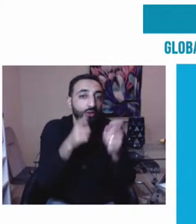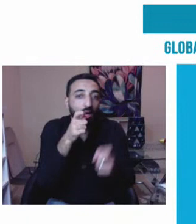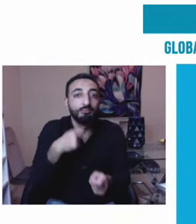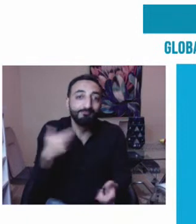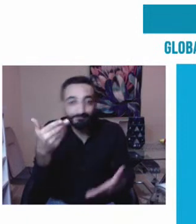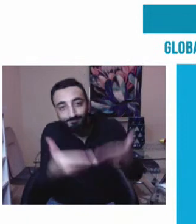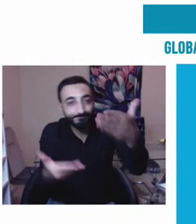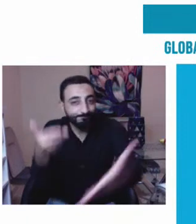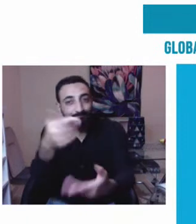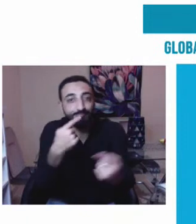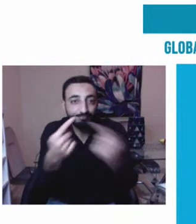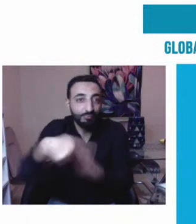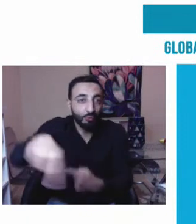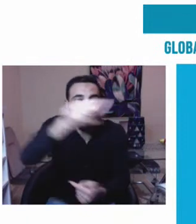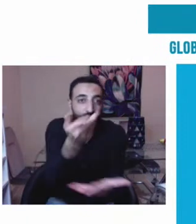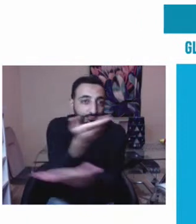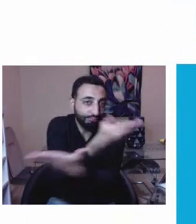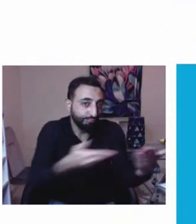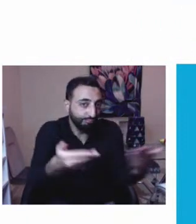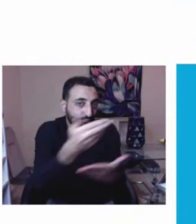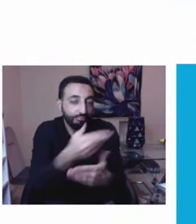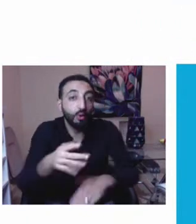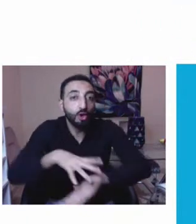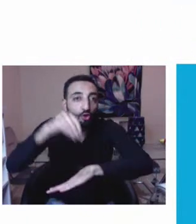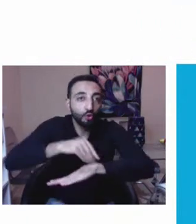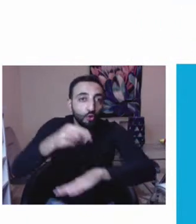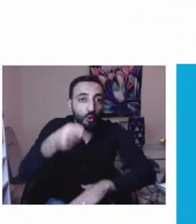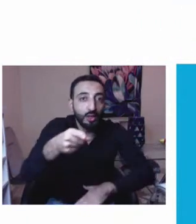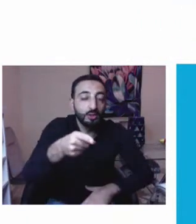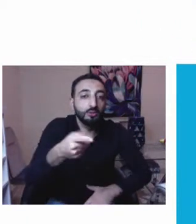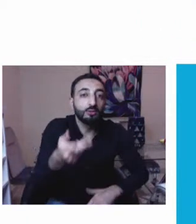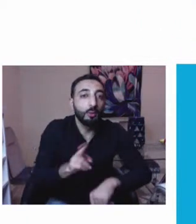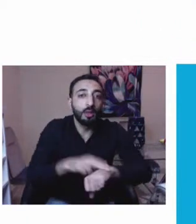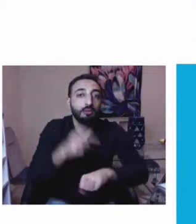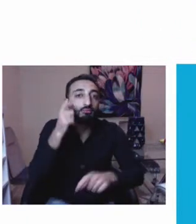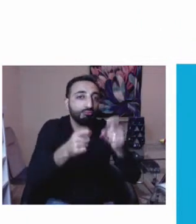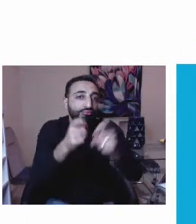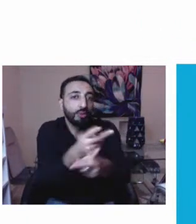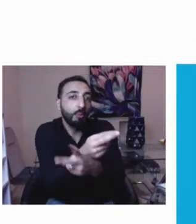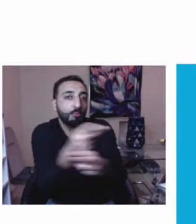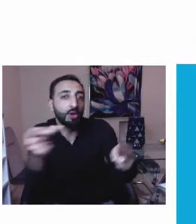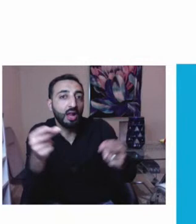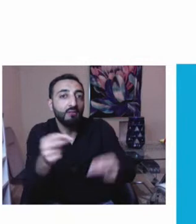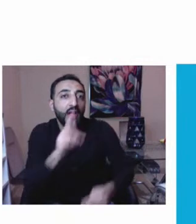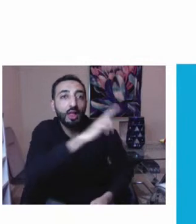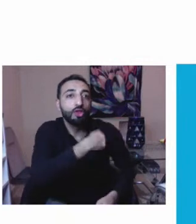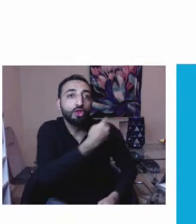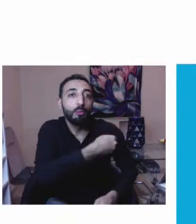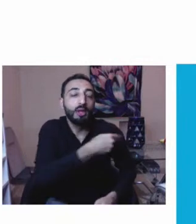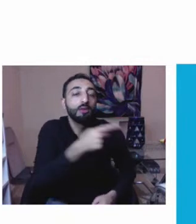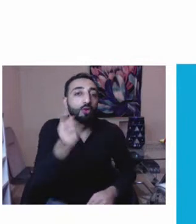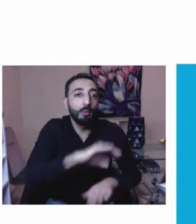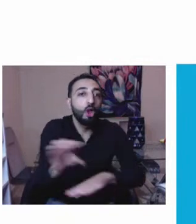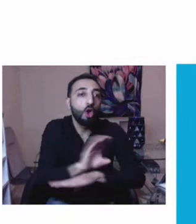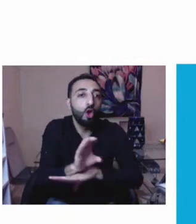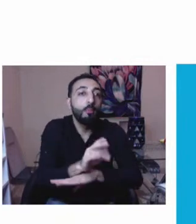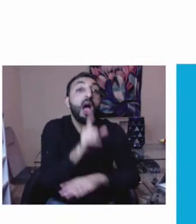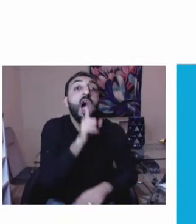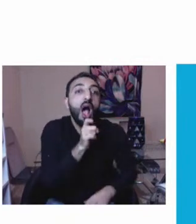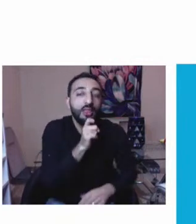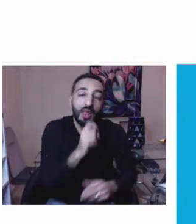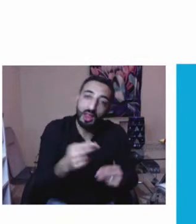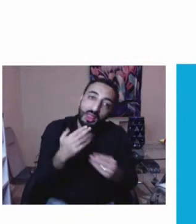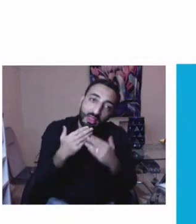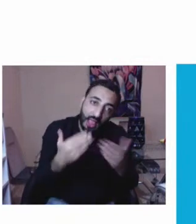also sincerely thank Colombia, Finland, Qatar, and civil society and partners for organizing this conference. We know that within